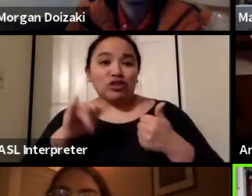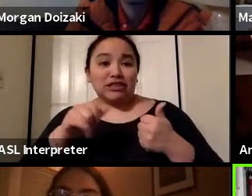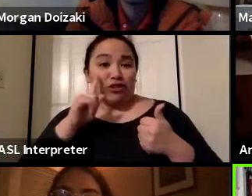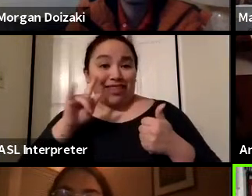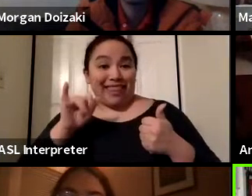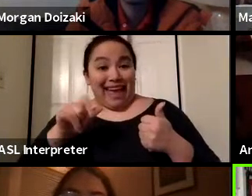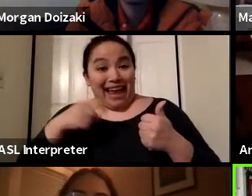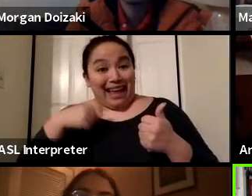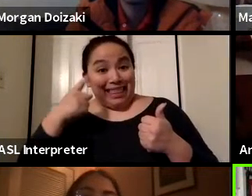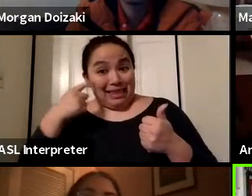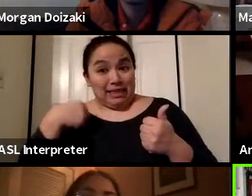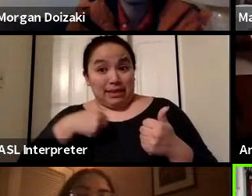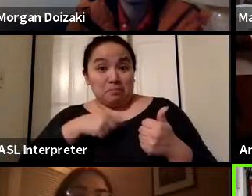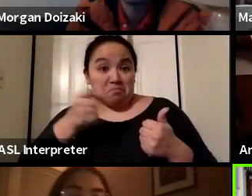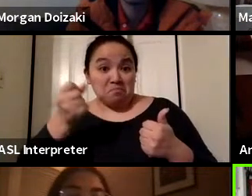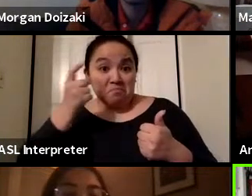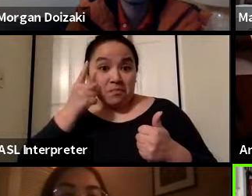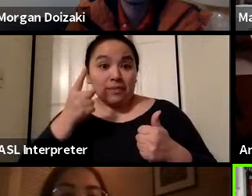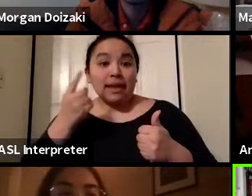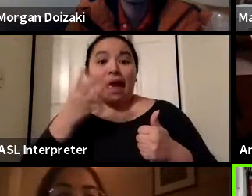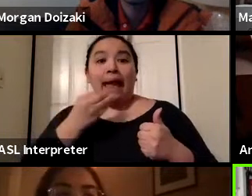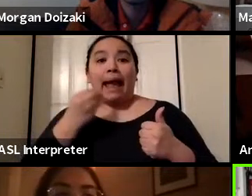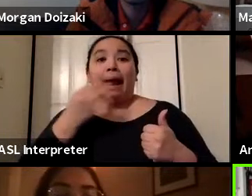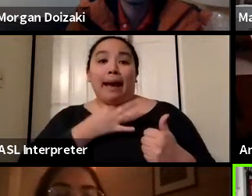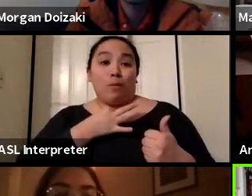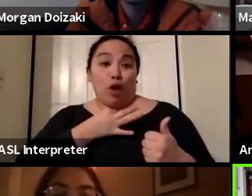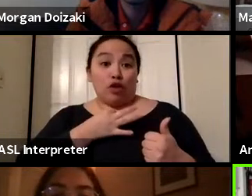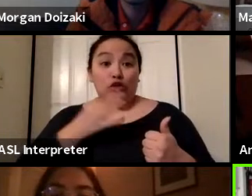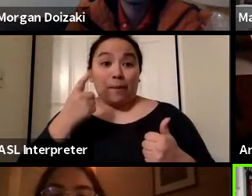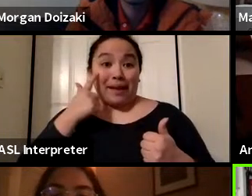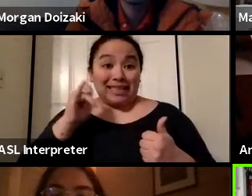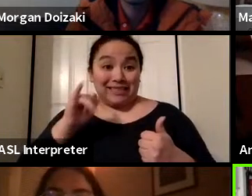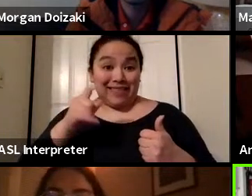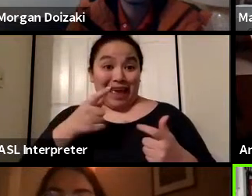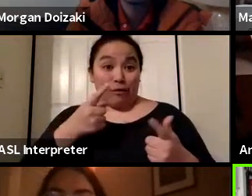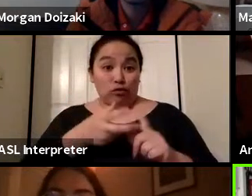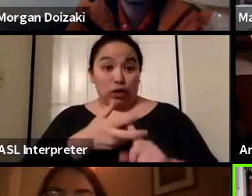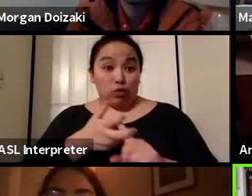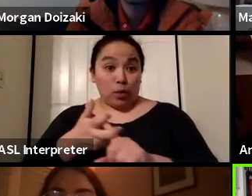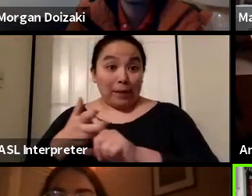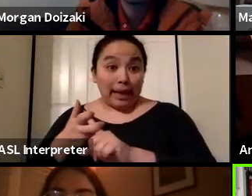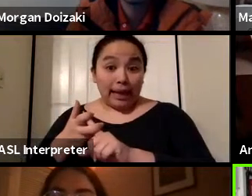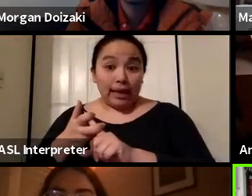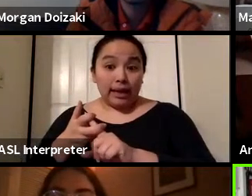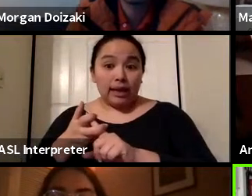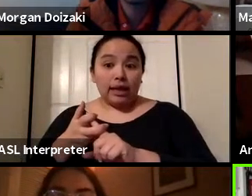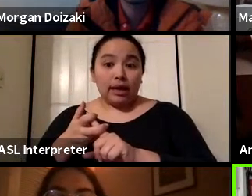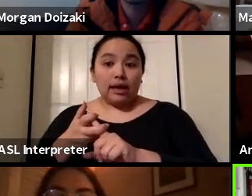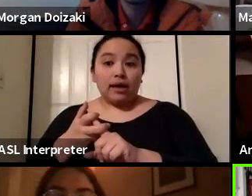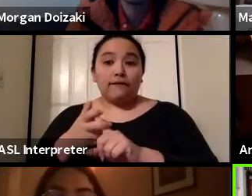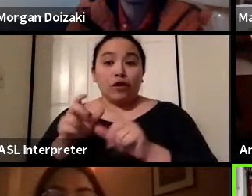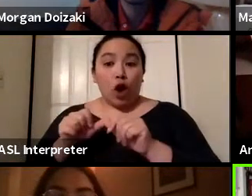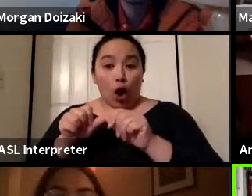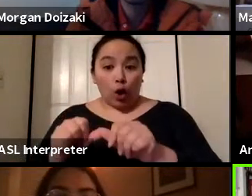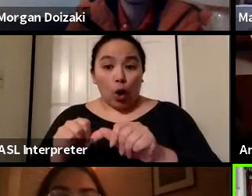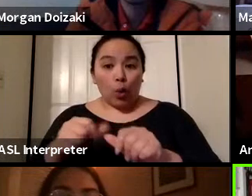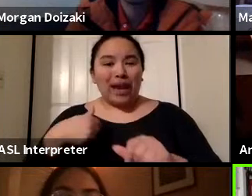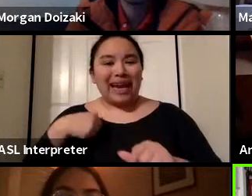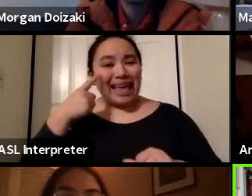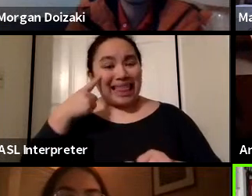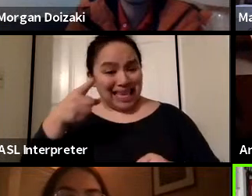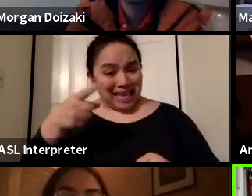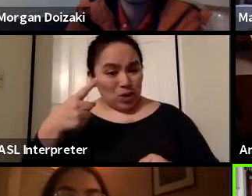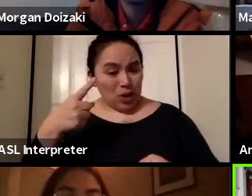are understandable. And I wonder, given the recruitment efforts, your ongoing, I think I heard you say that there